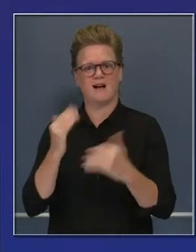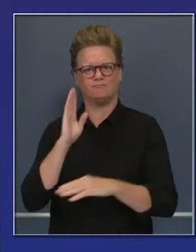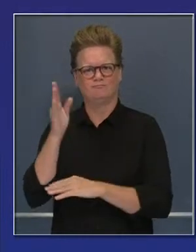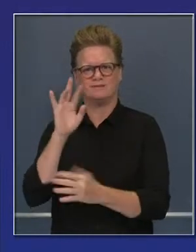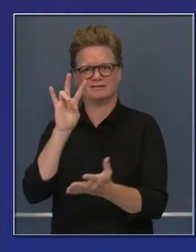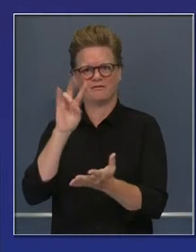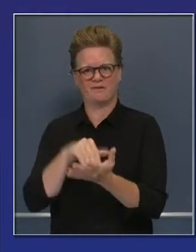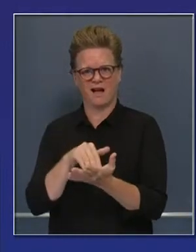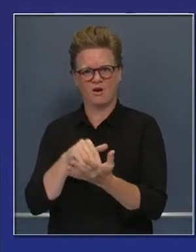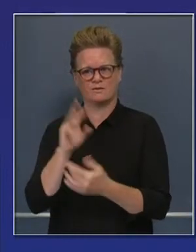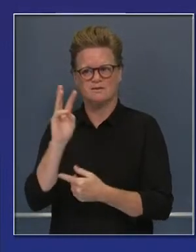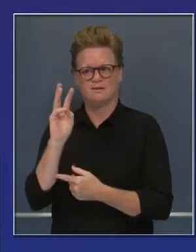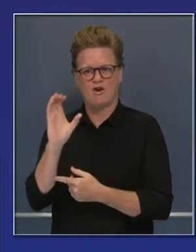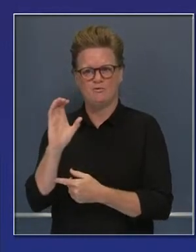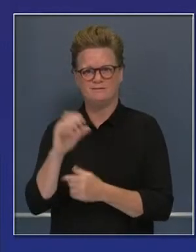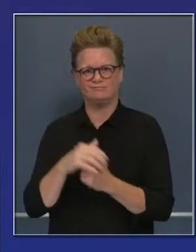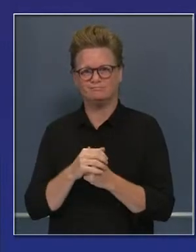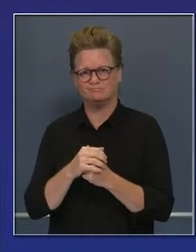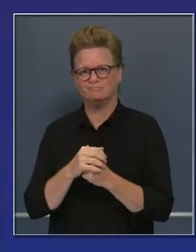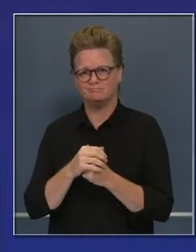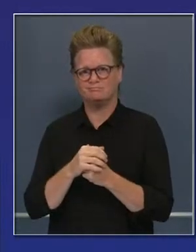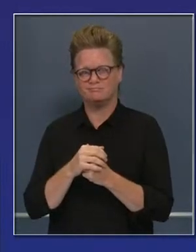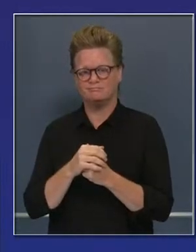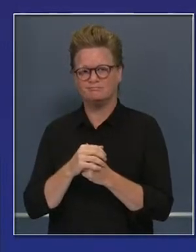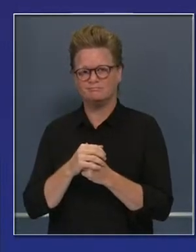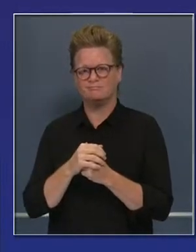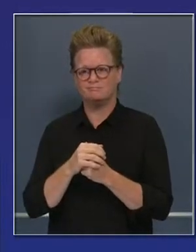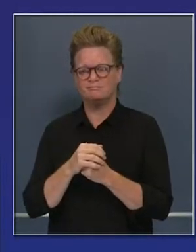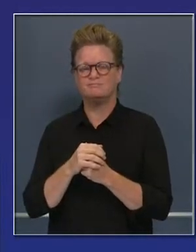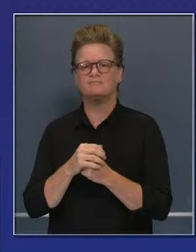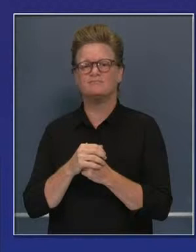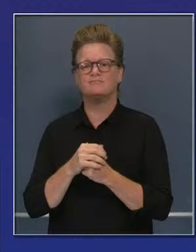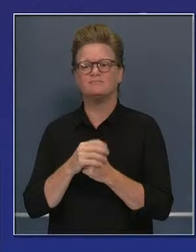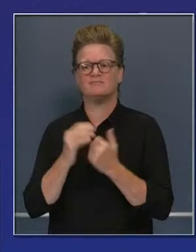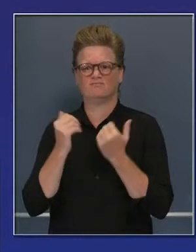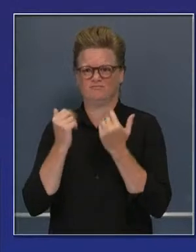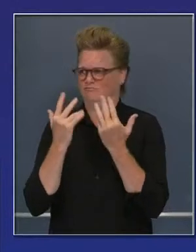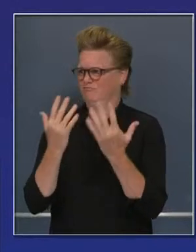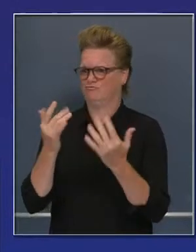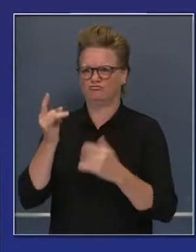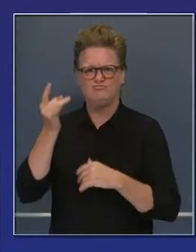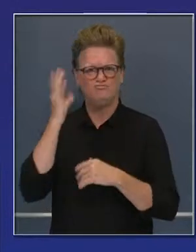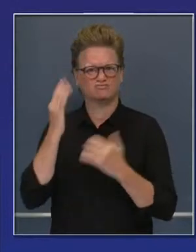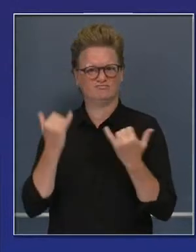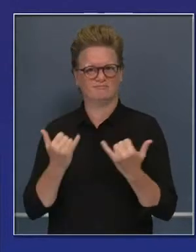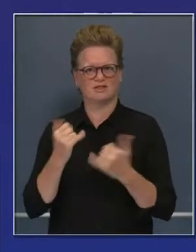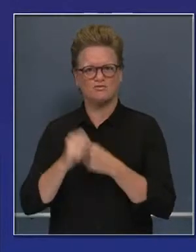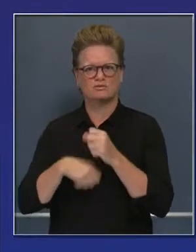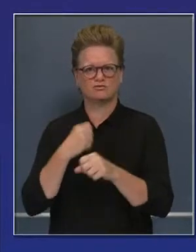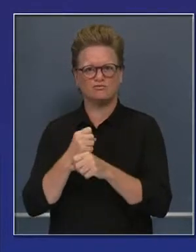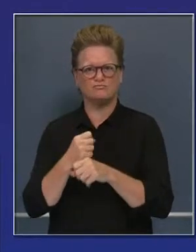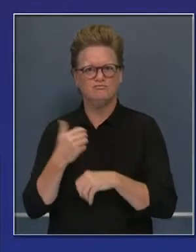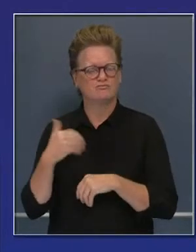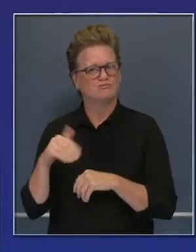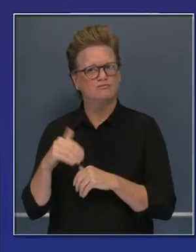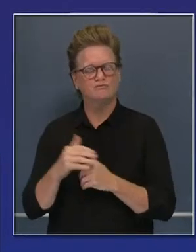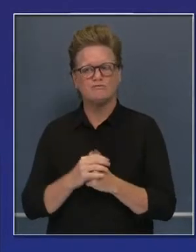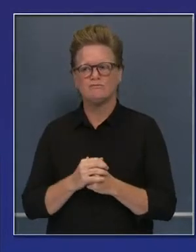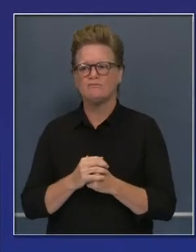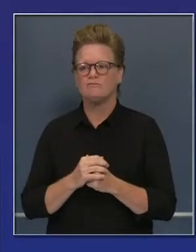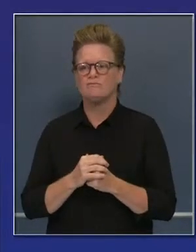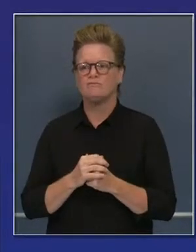fact, 7,606 wildfires so far in 2020. But the number that is